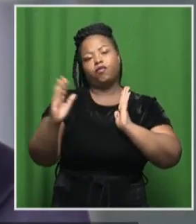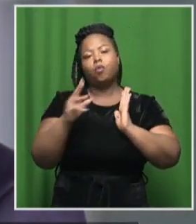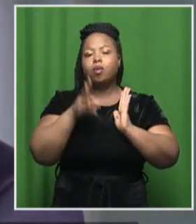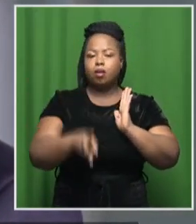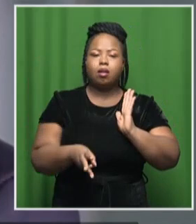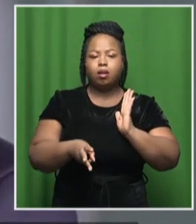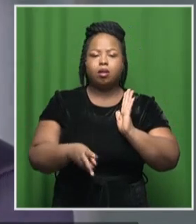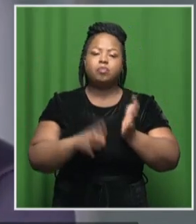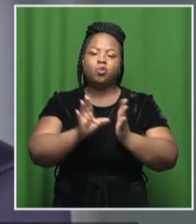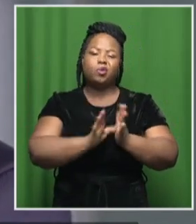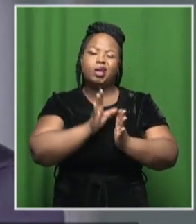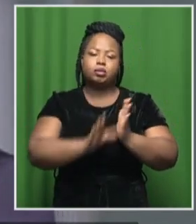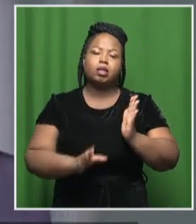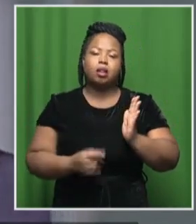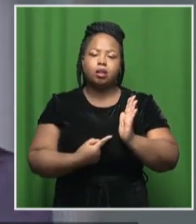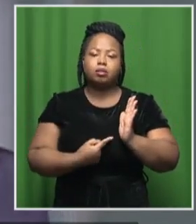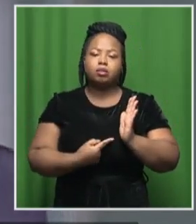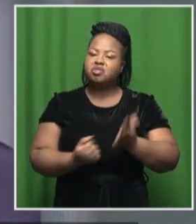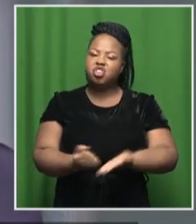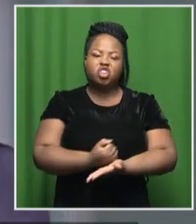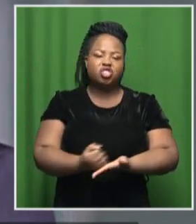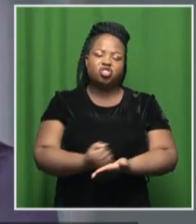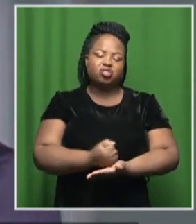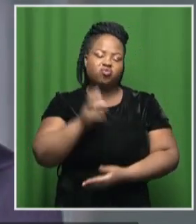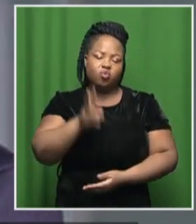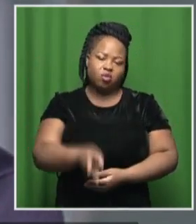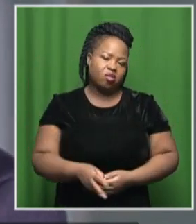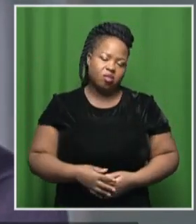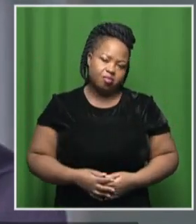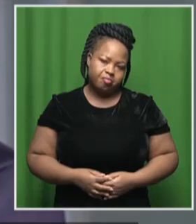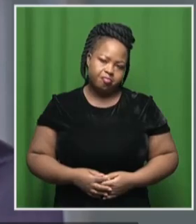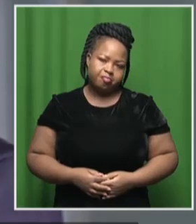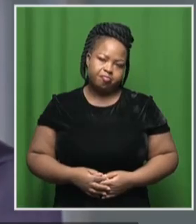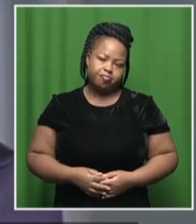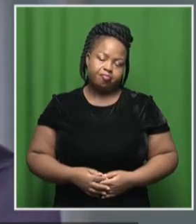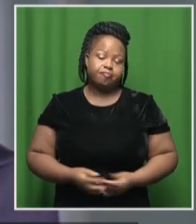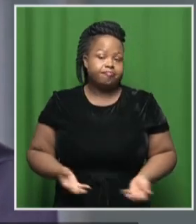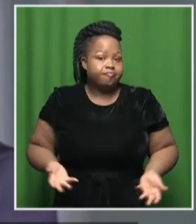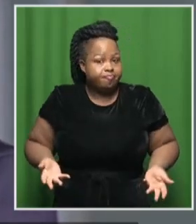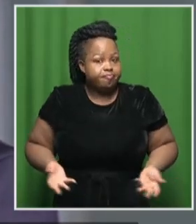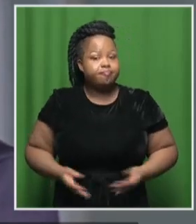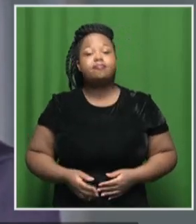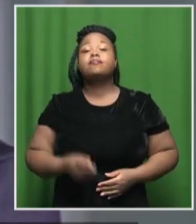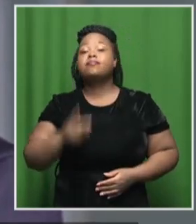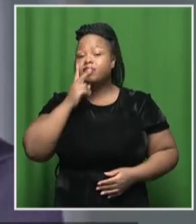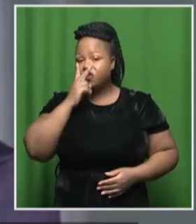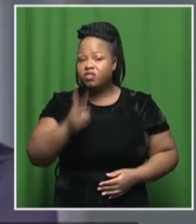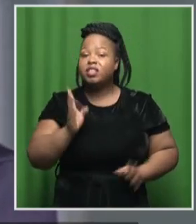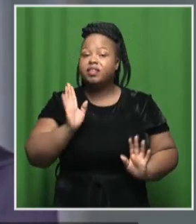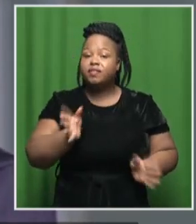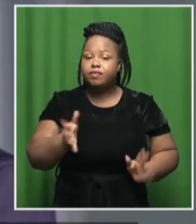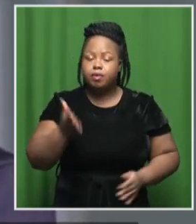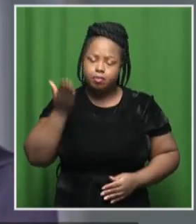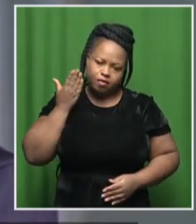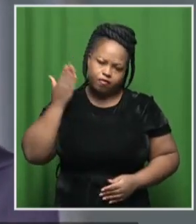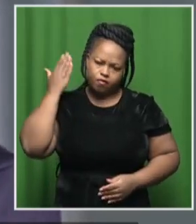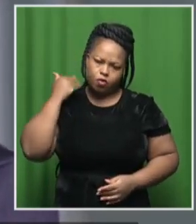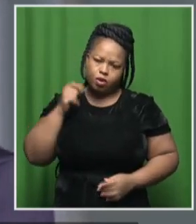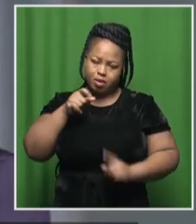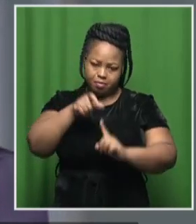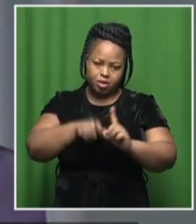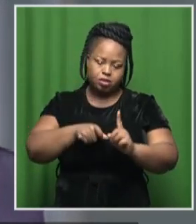cancelled as its registration cancelled as a political party. Yeah. We have seen in the past where a candidate